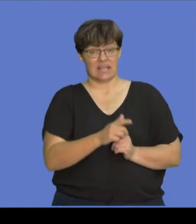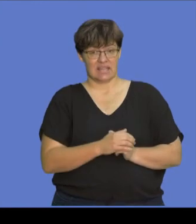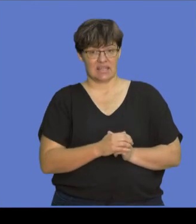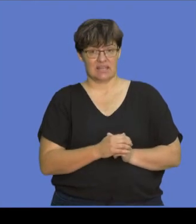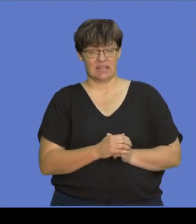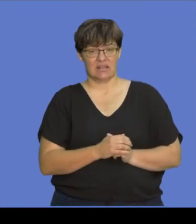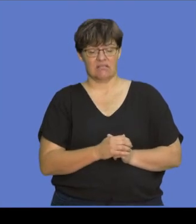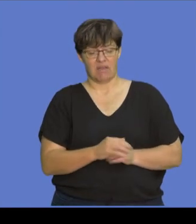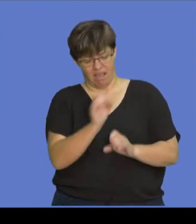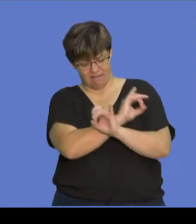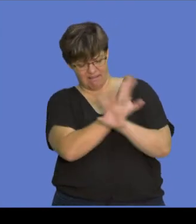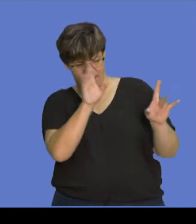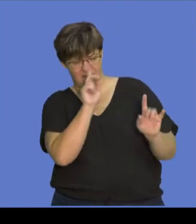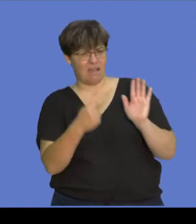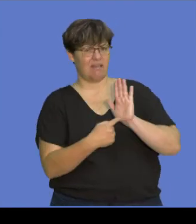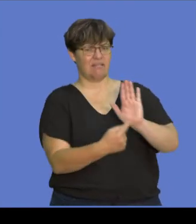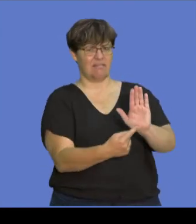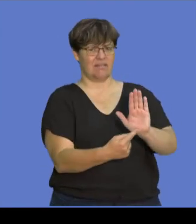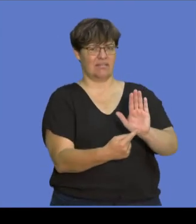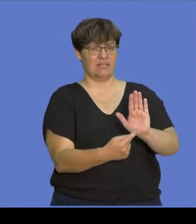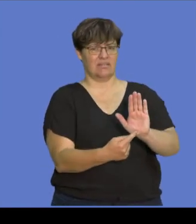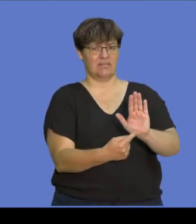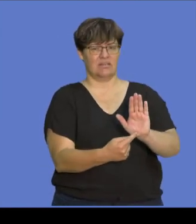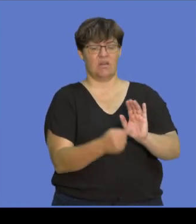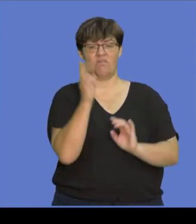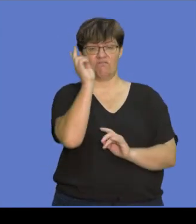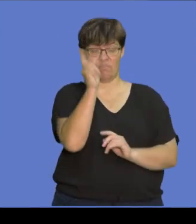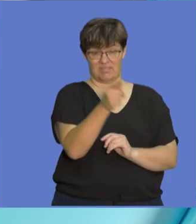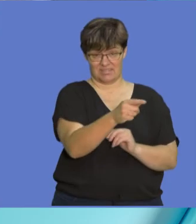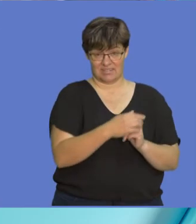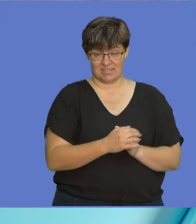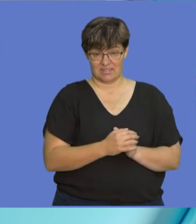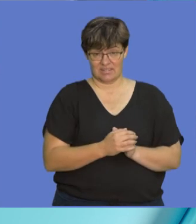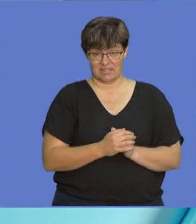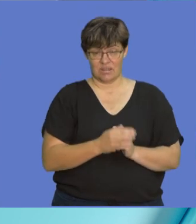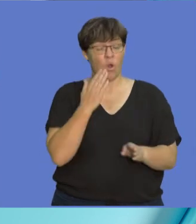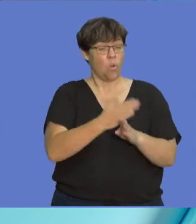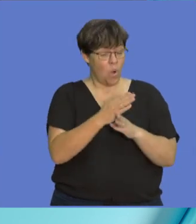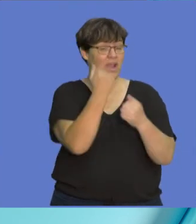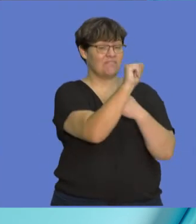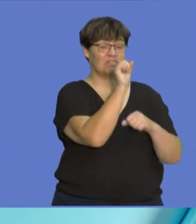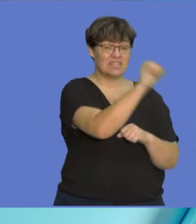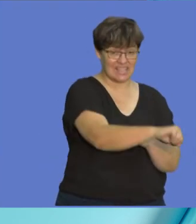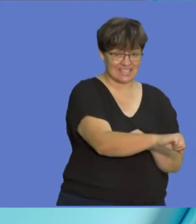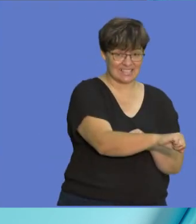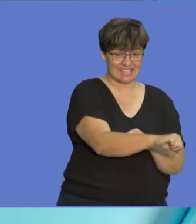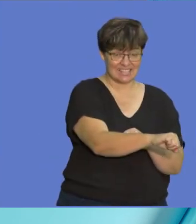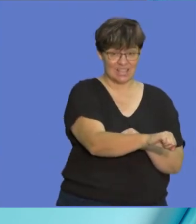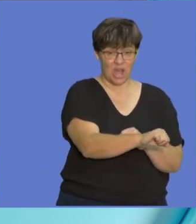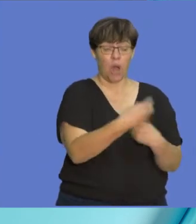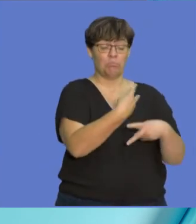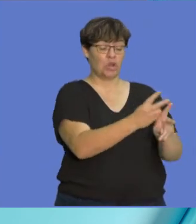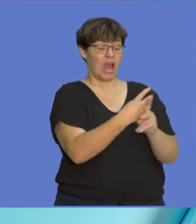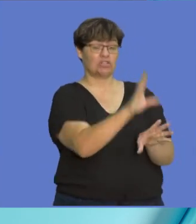clear indication of the foreman, again, working in the factory, not in the